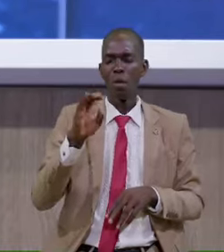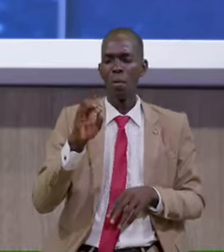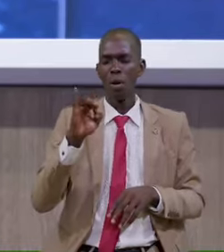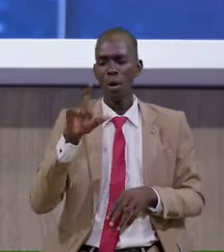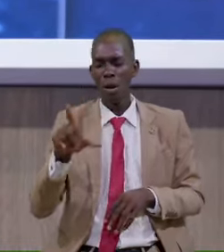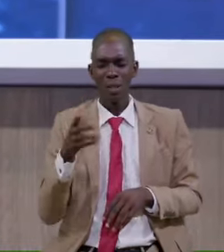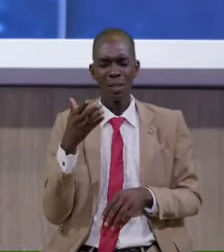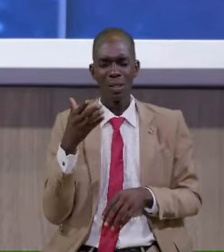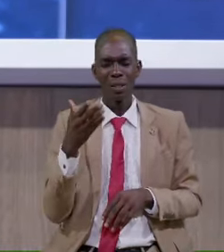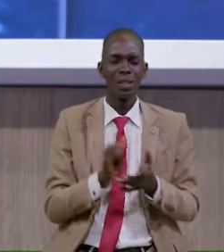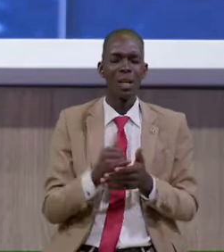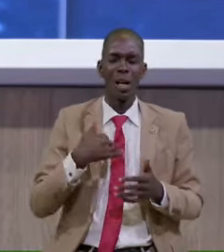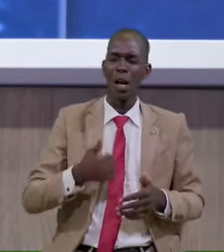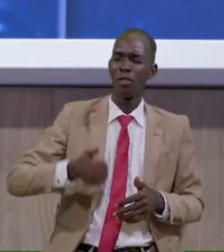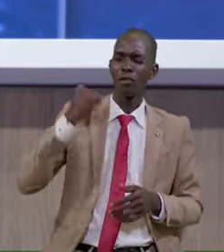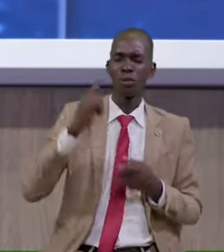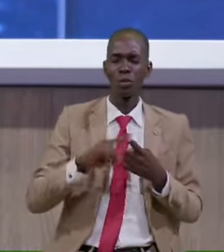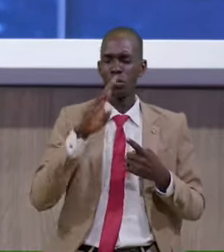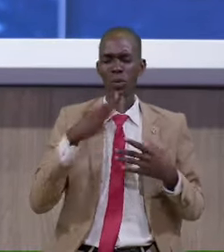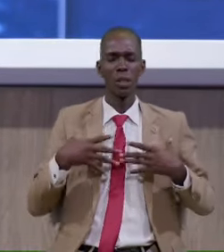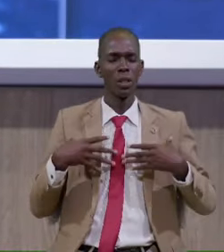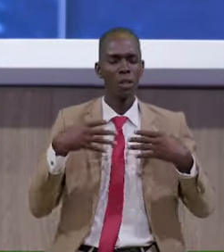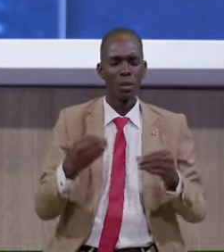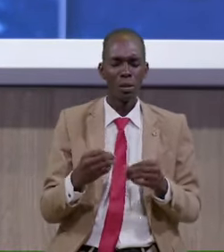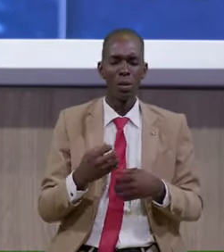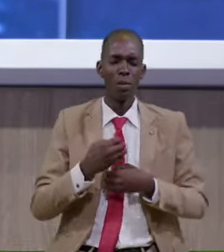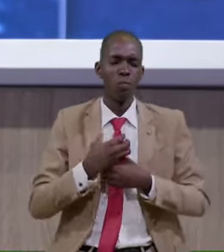that refuses to be healed, goiter,